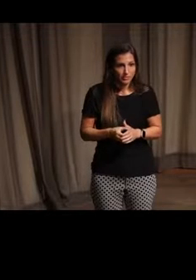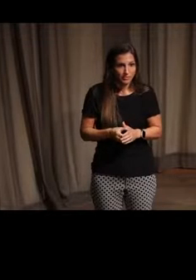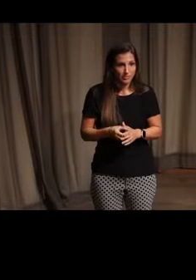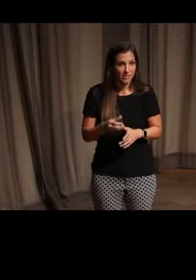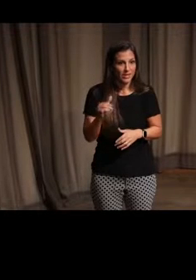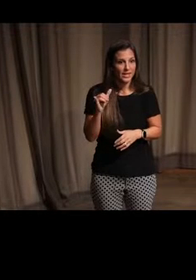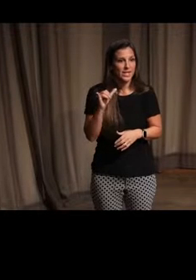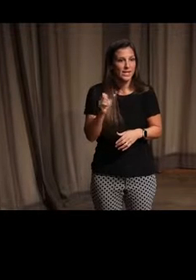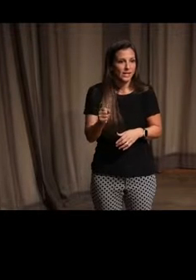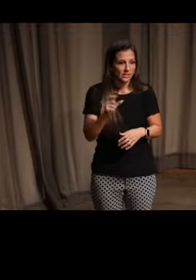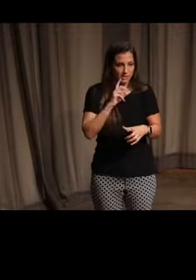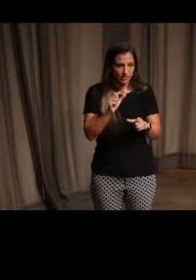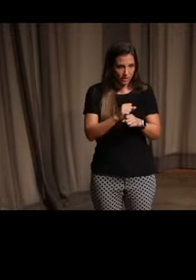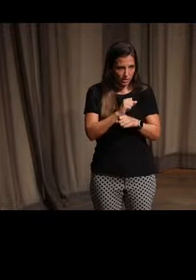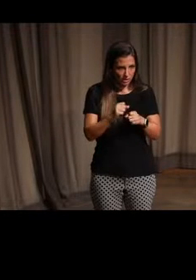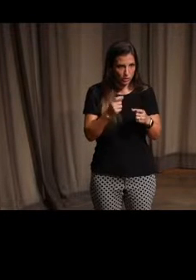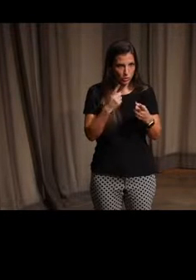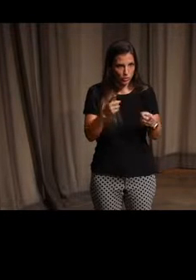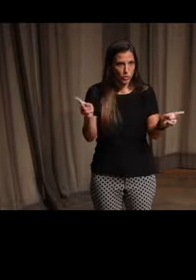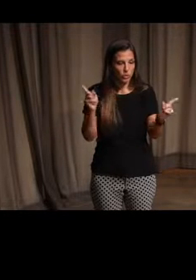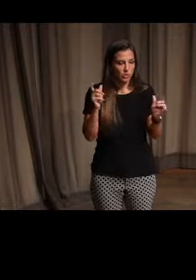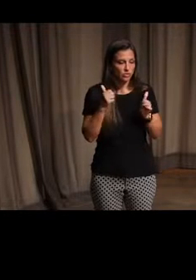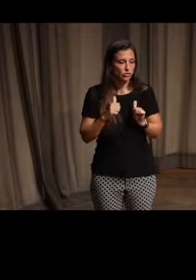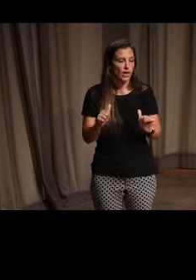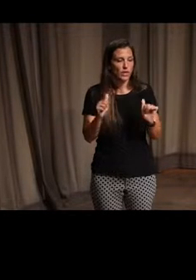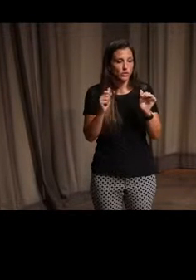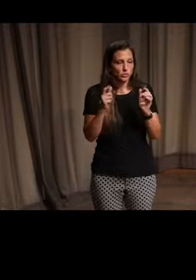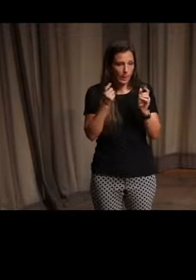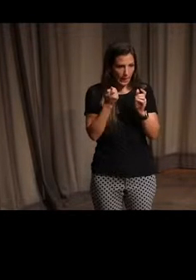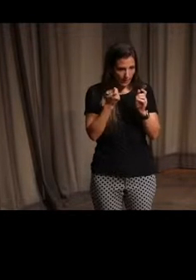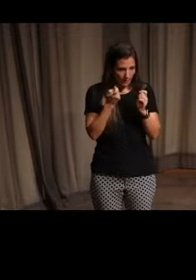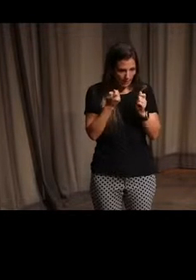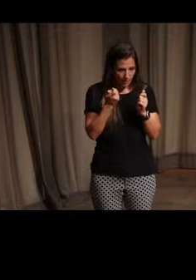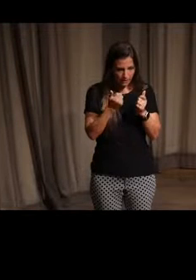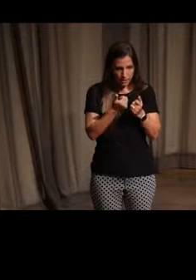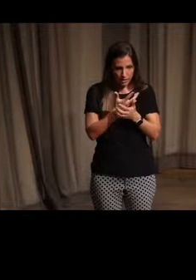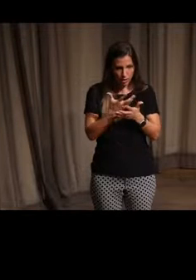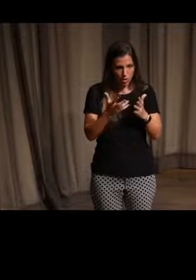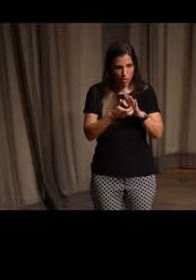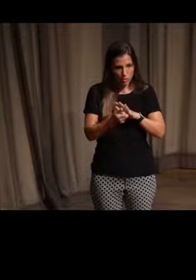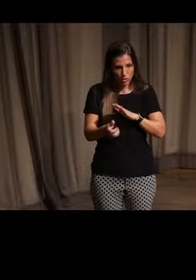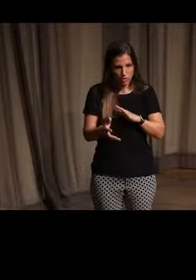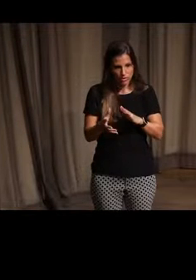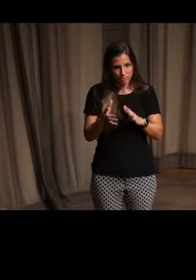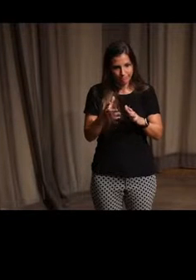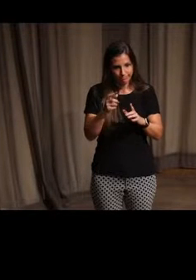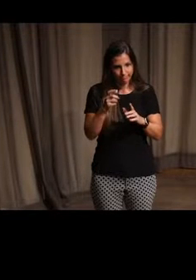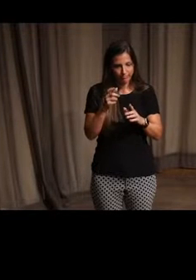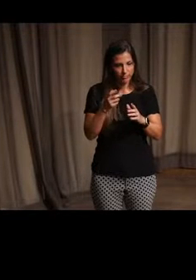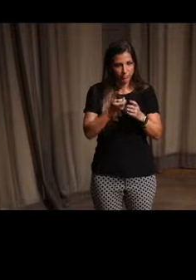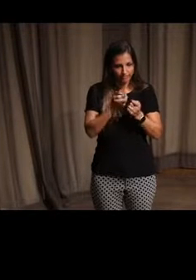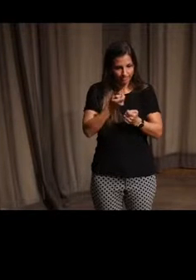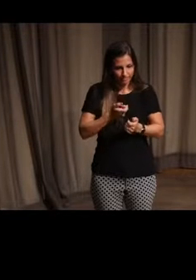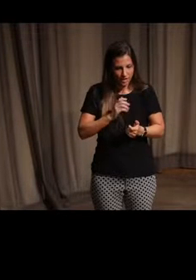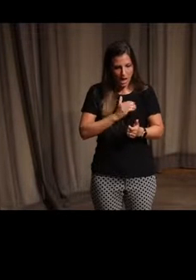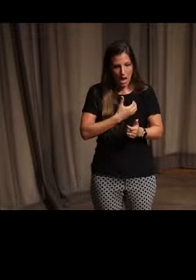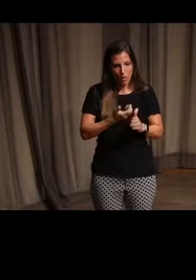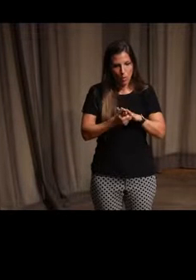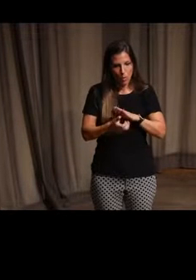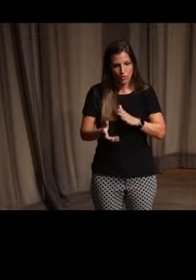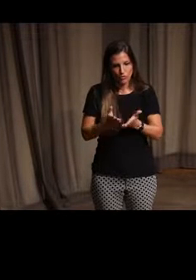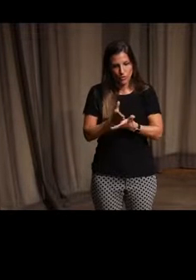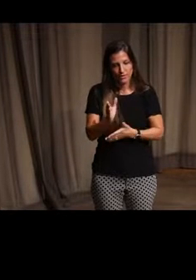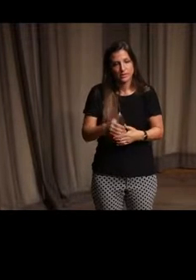But yeah, it's definitely a platform is to chip away little by little at all our abortion rights. Yeah, and I mean, this is something